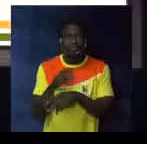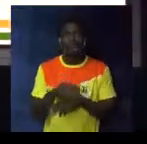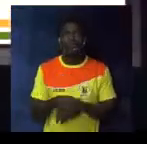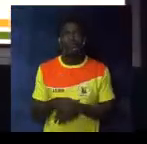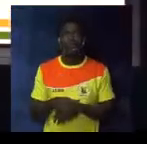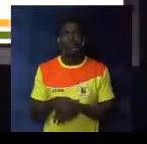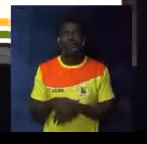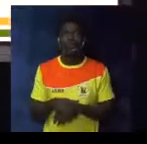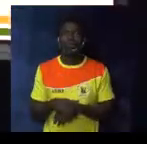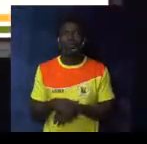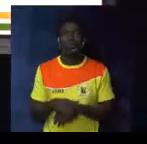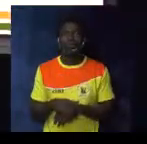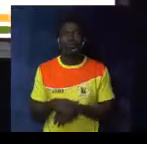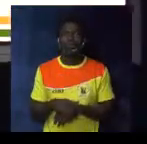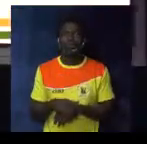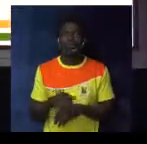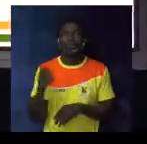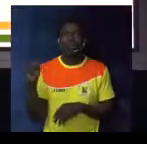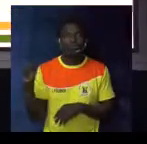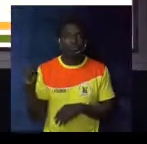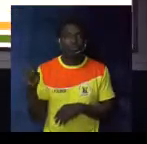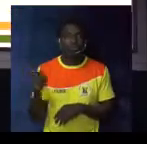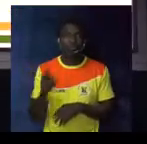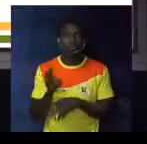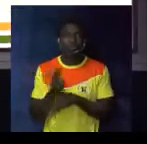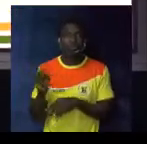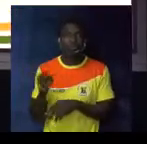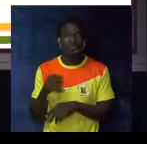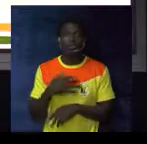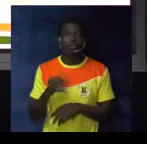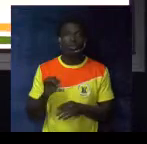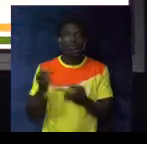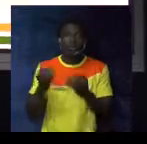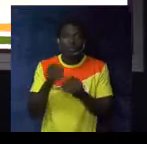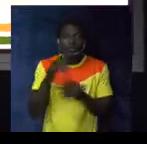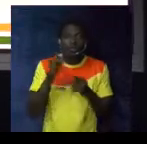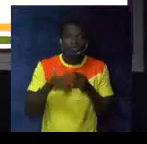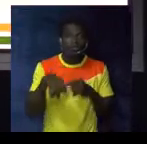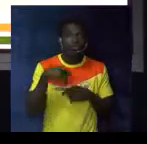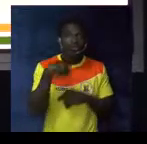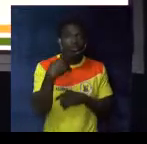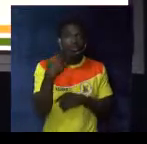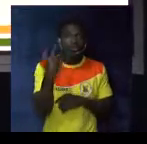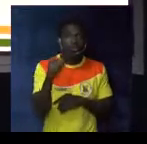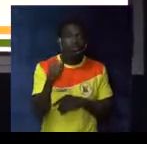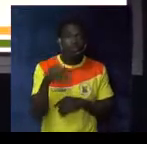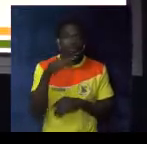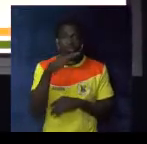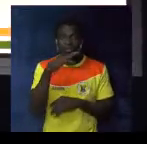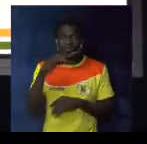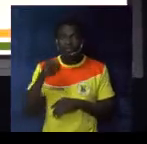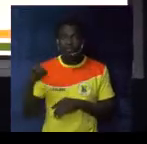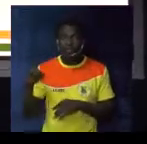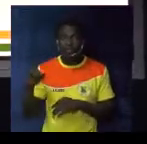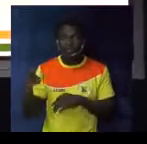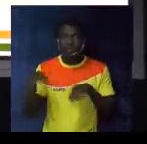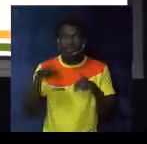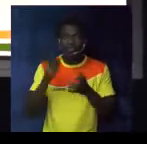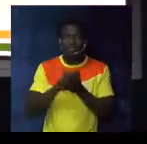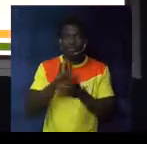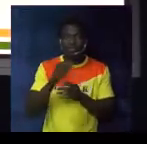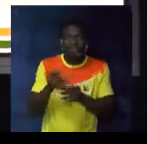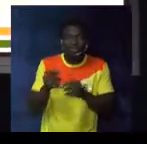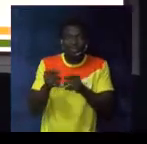I will be showing short videos and I want you to tell me the farming activity that is